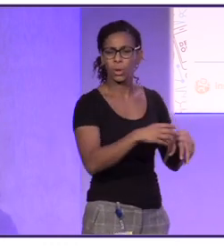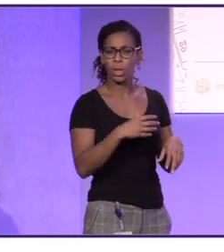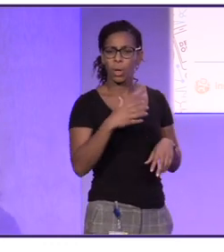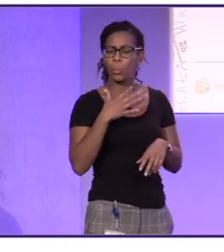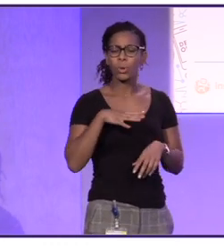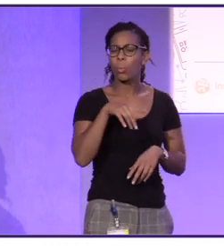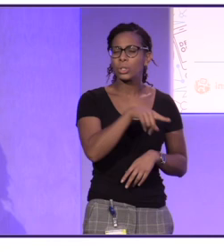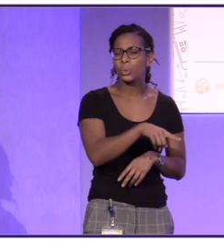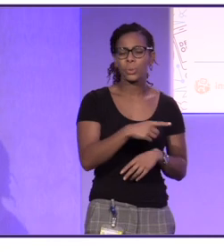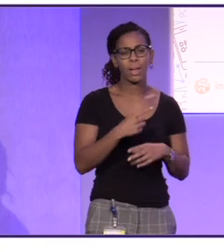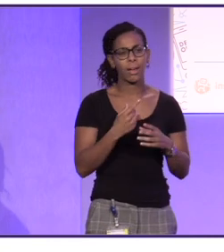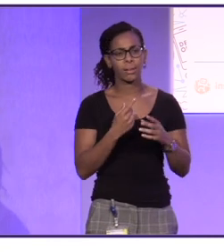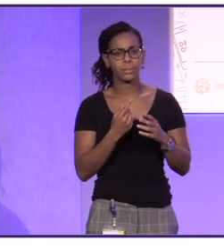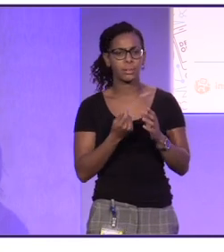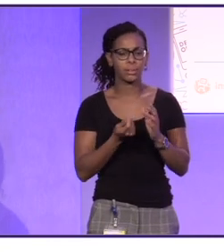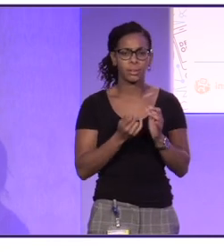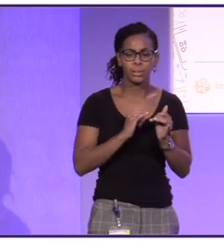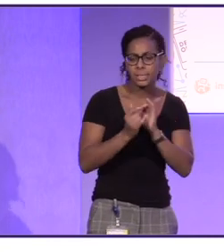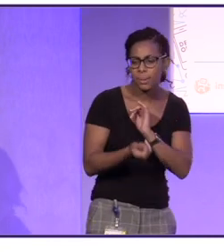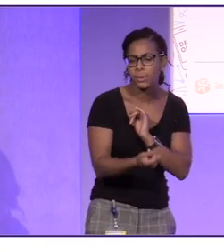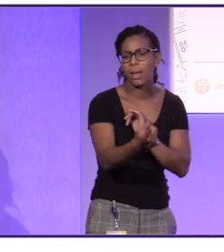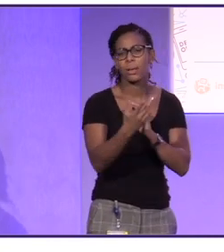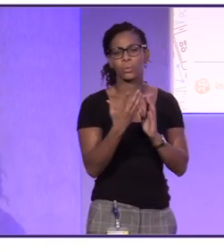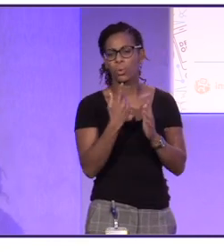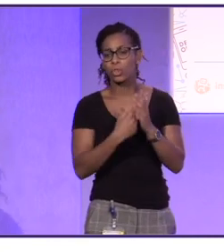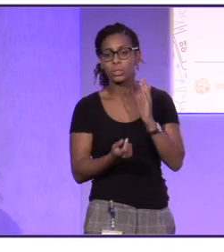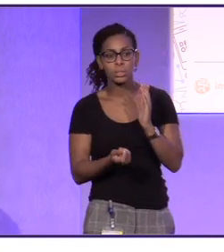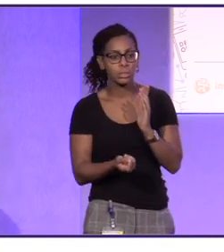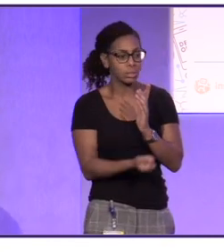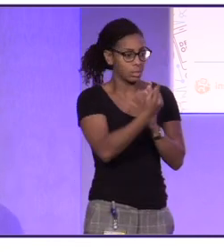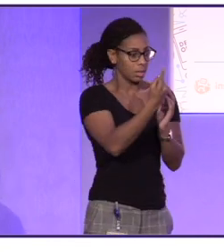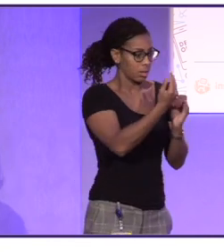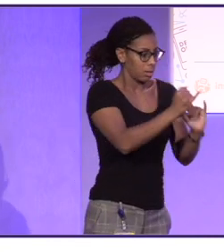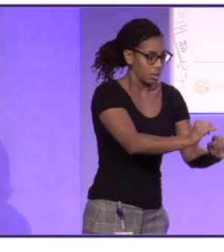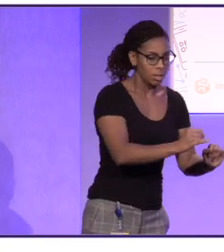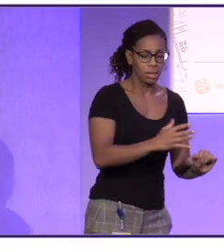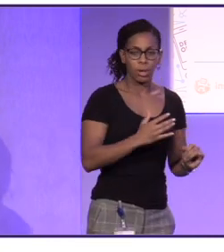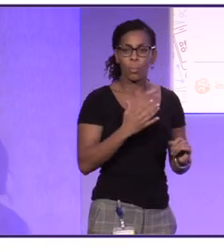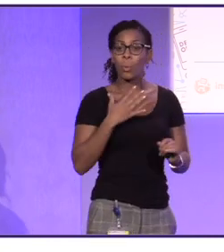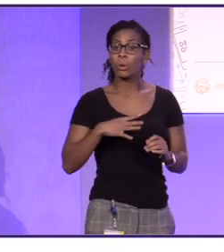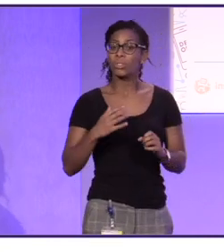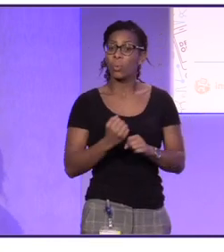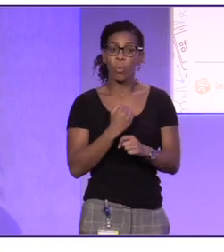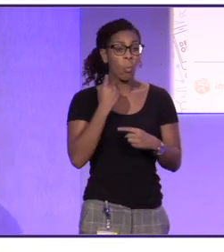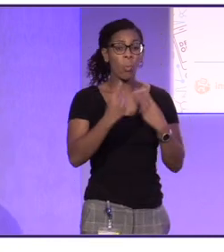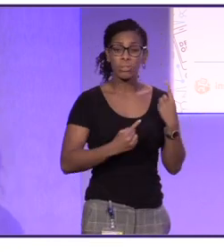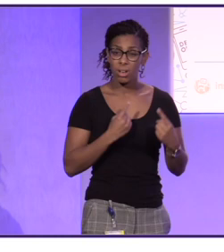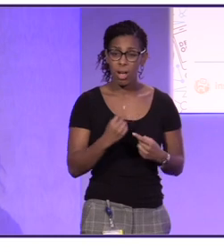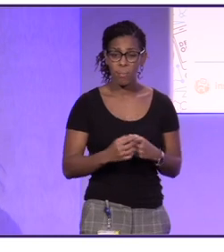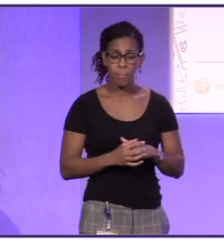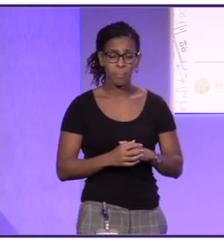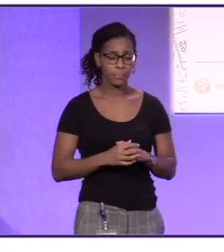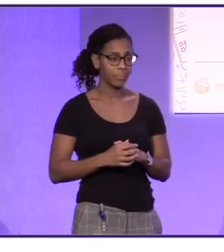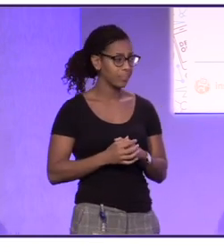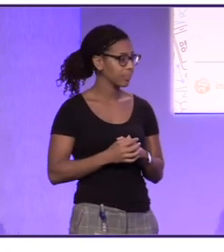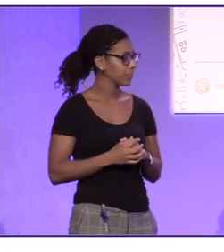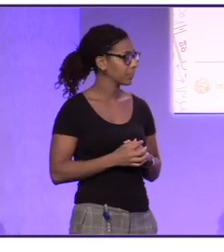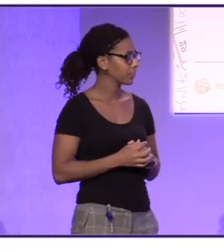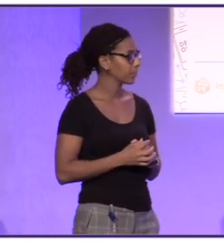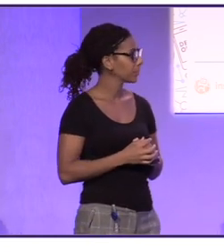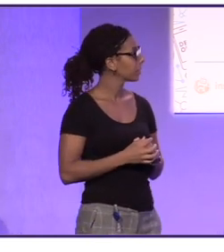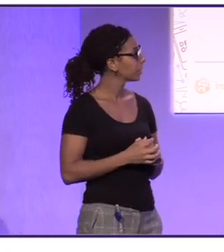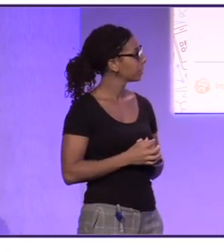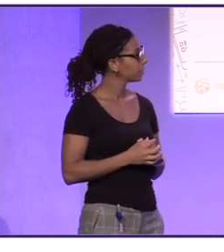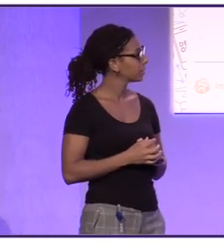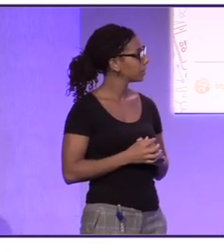that by chance or when something bad happens. We want to be able to do that all the time. And